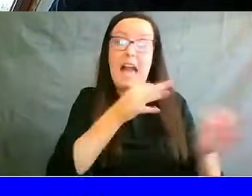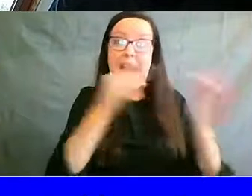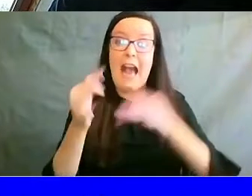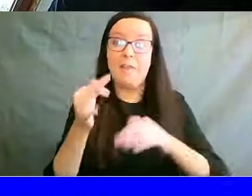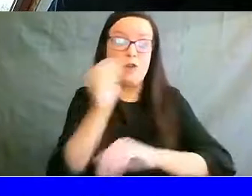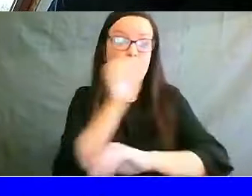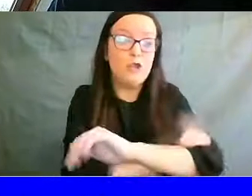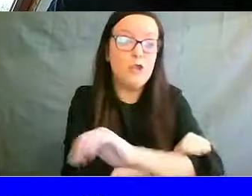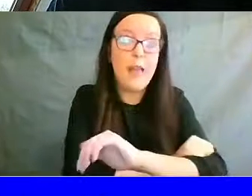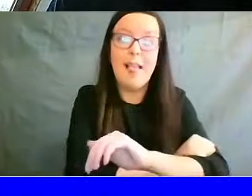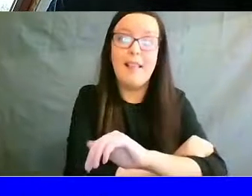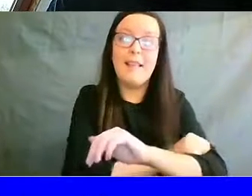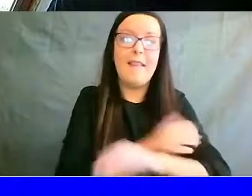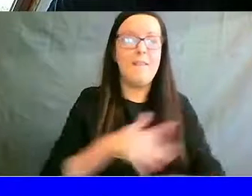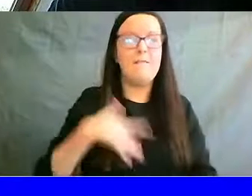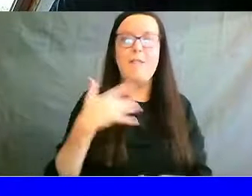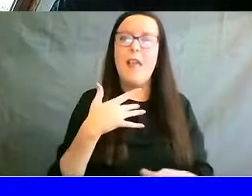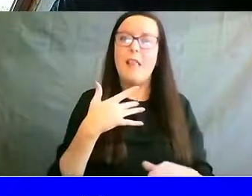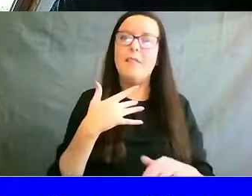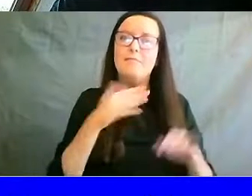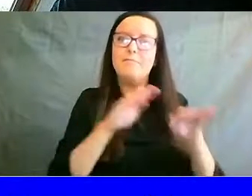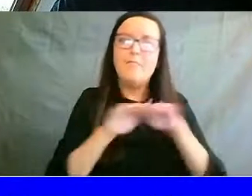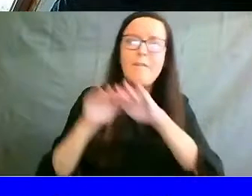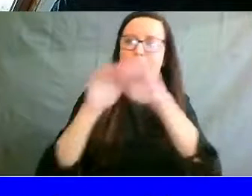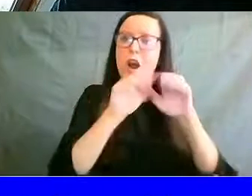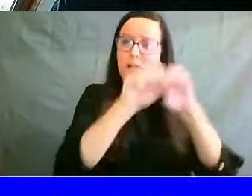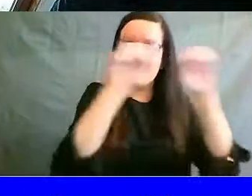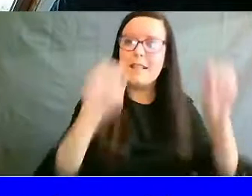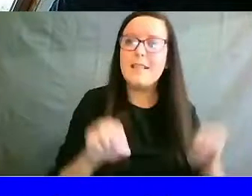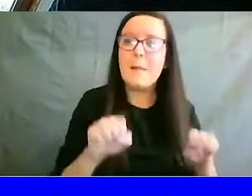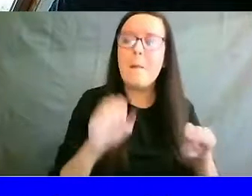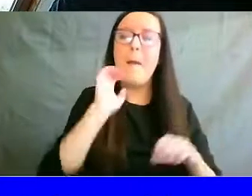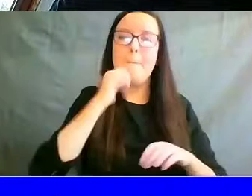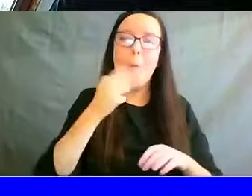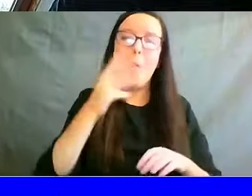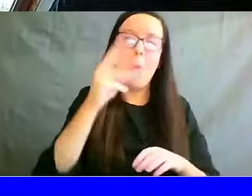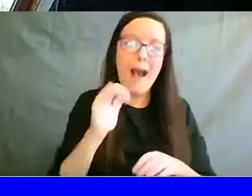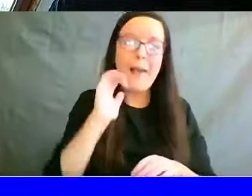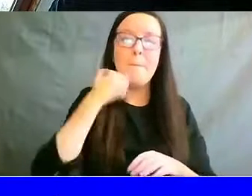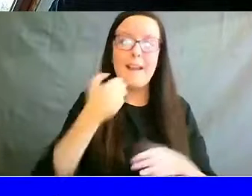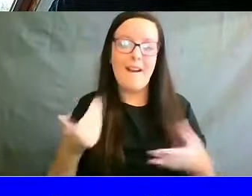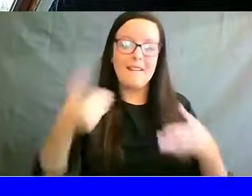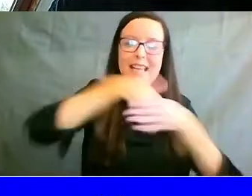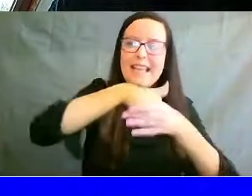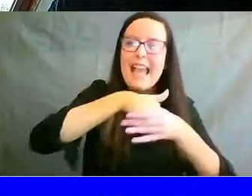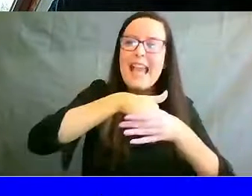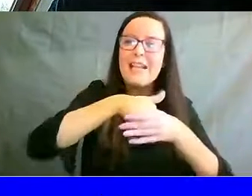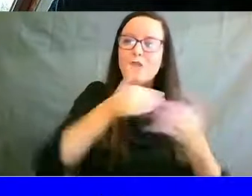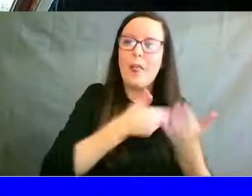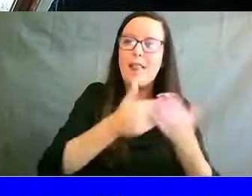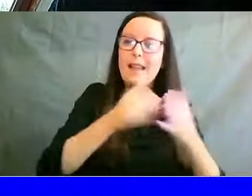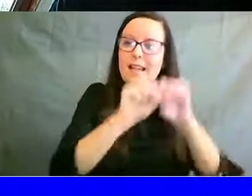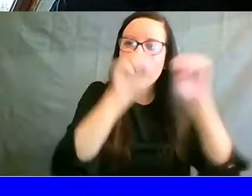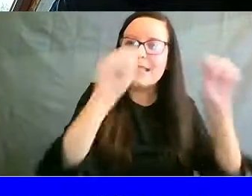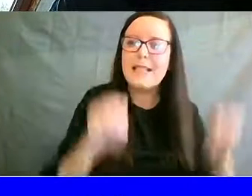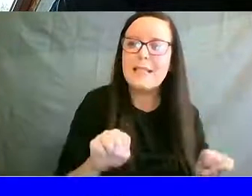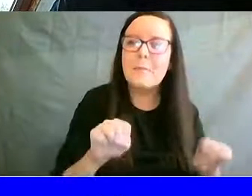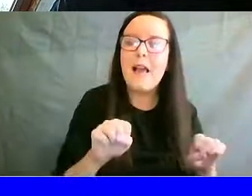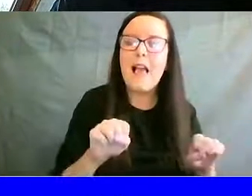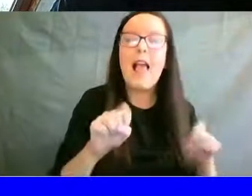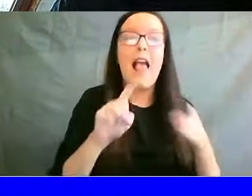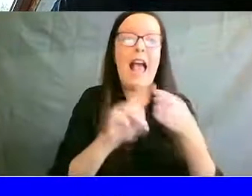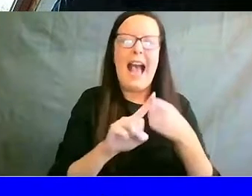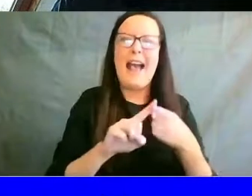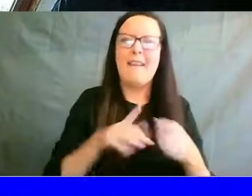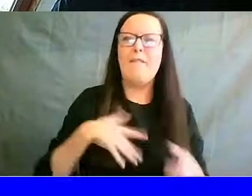say and they have been able to engage in the legal process. And there is also some evidence to say that there's better compliance with court orders when they feel that they've had a fair